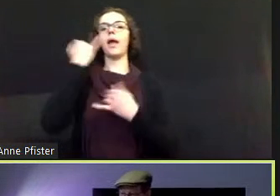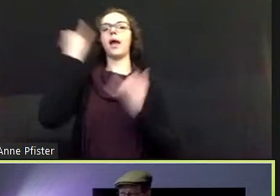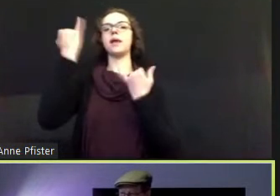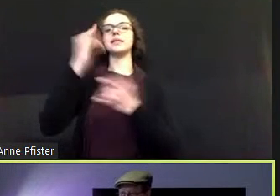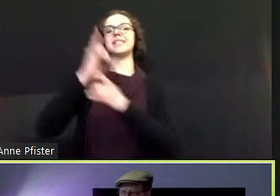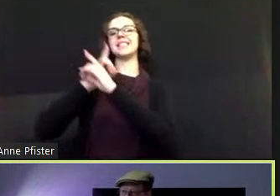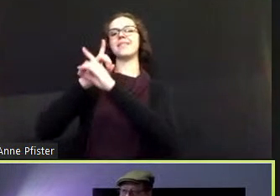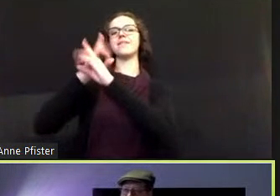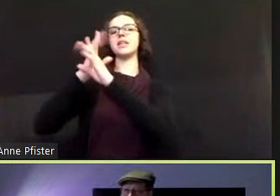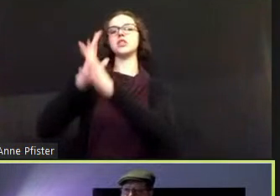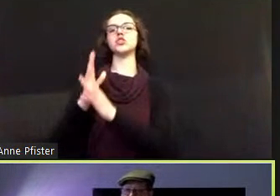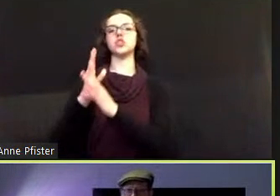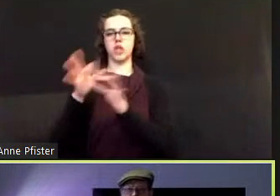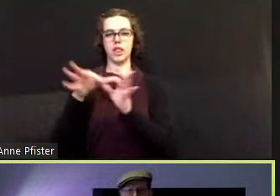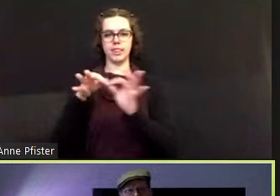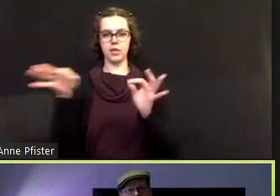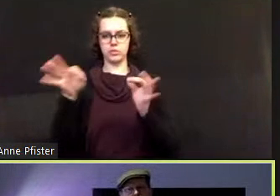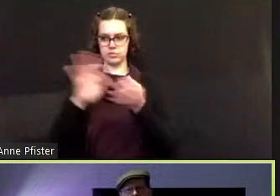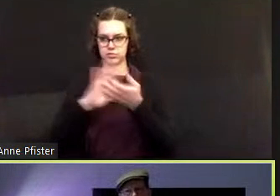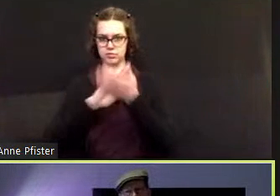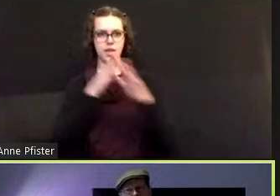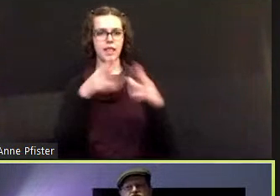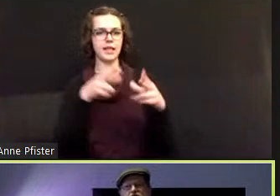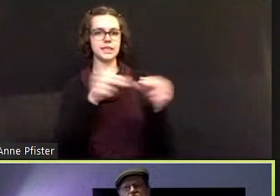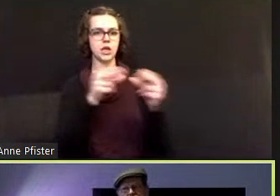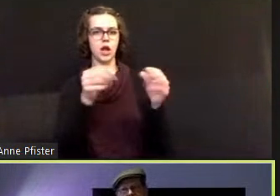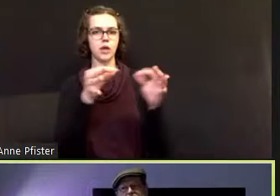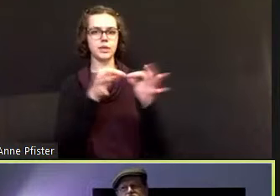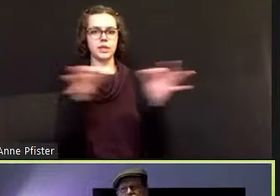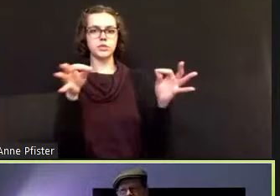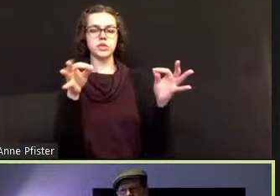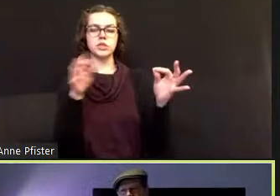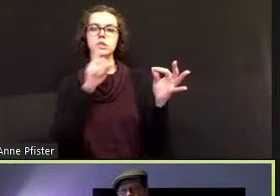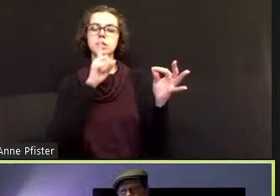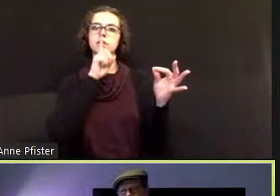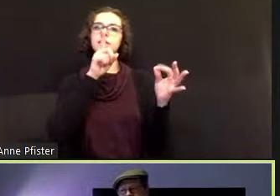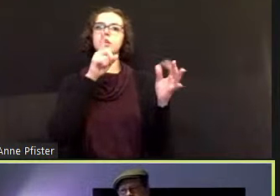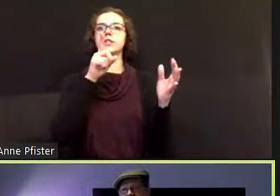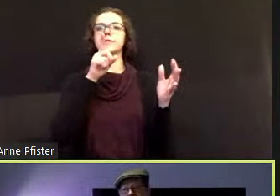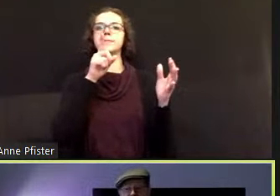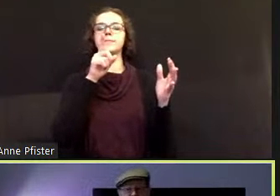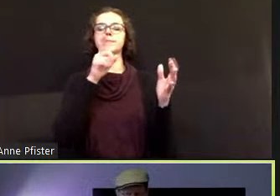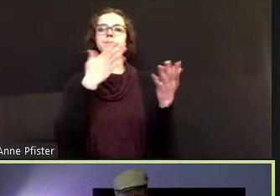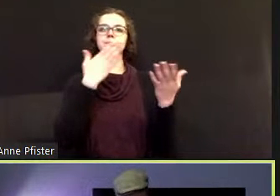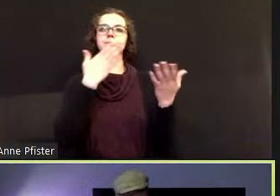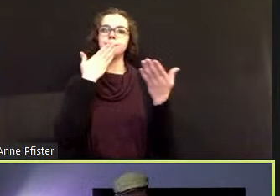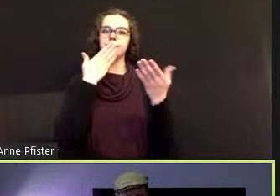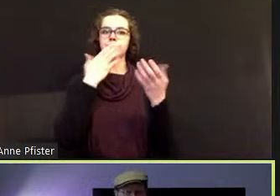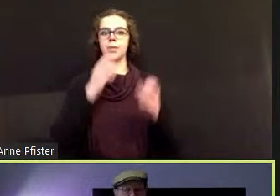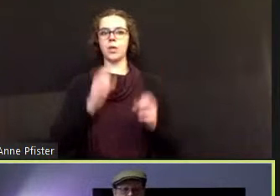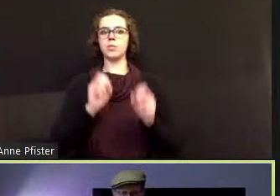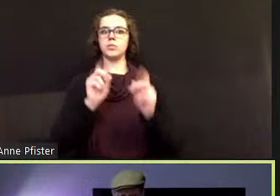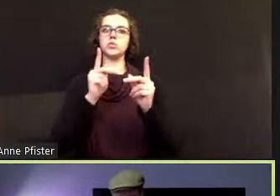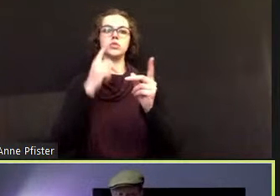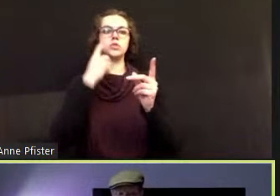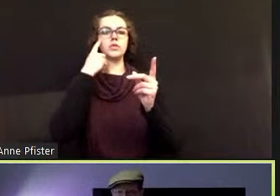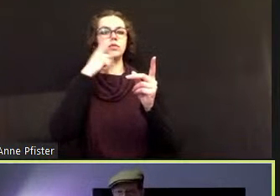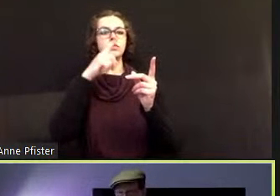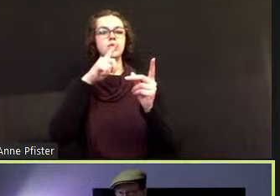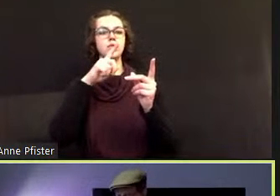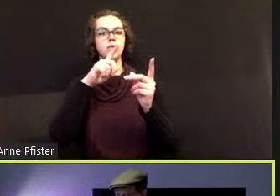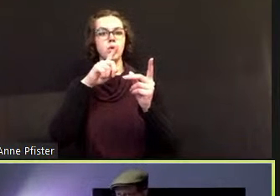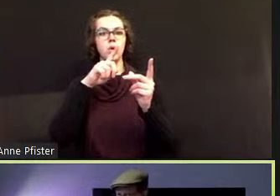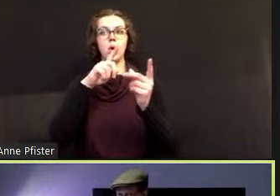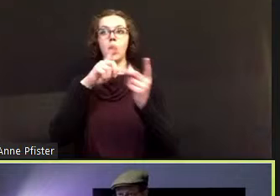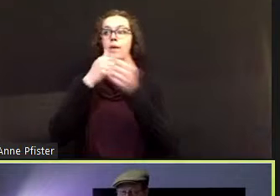Nicaraguan language, because in this very pro-patriotic kind of venue, following the embargo with the